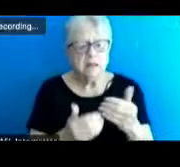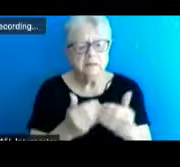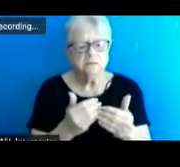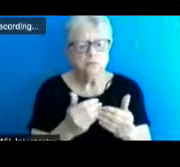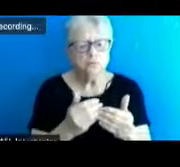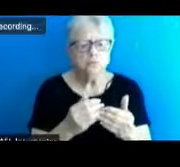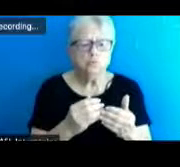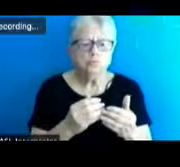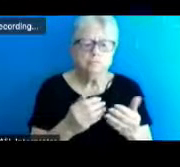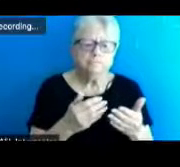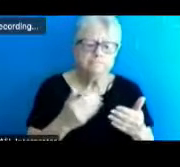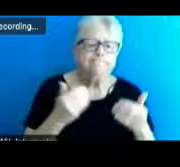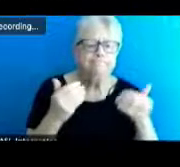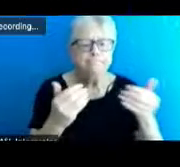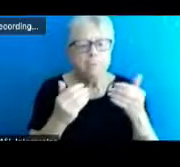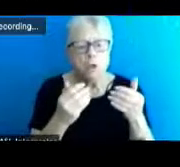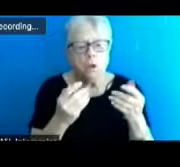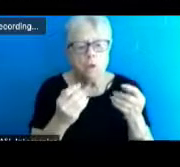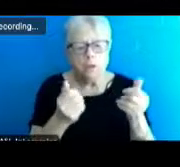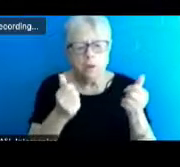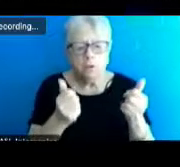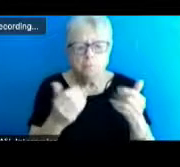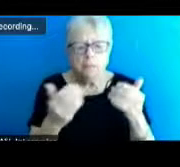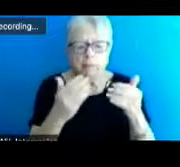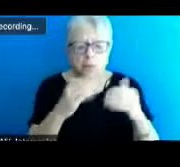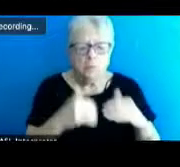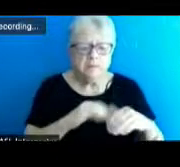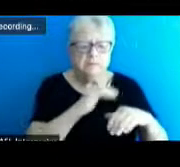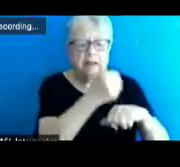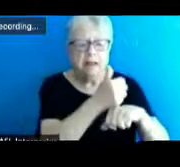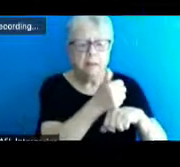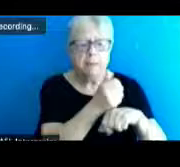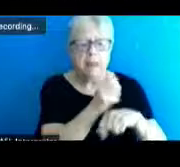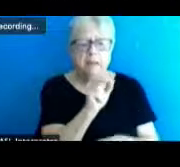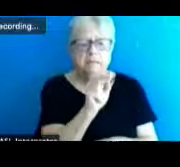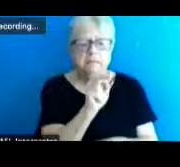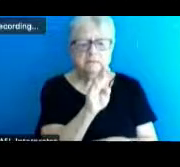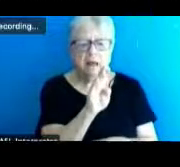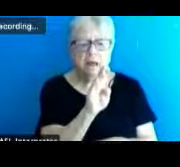we perhaps form a subcommittee that can meet